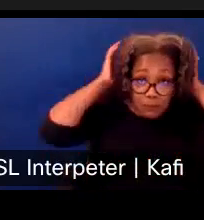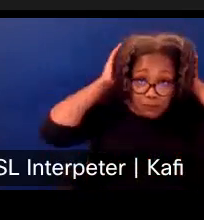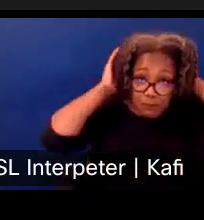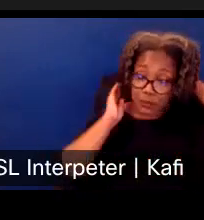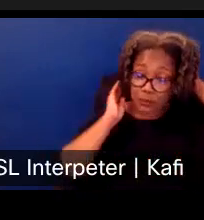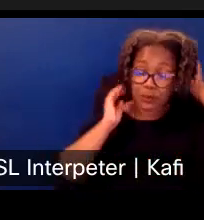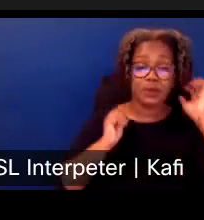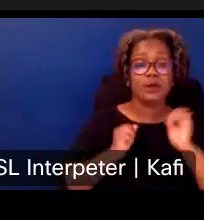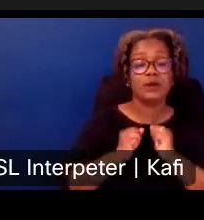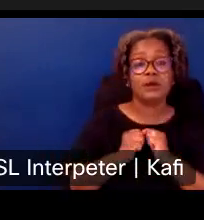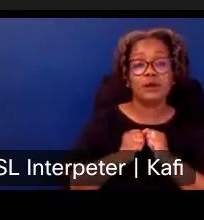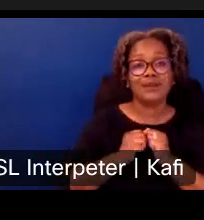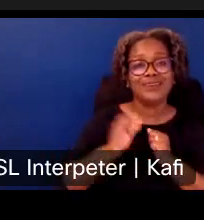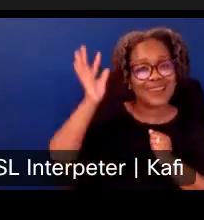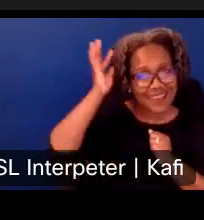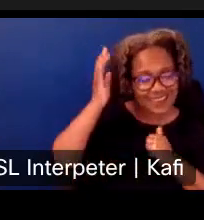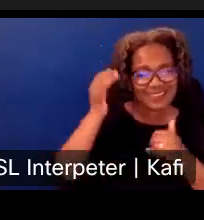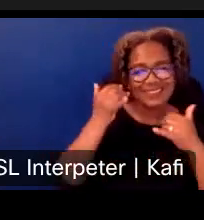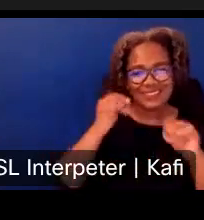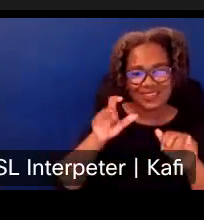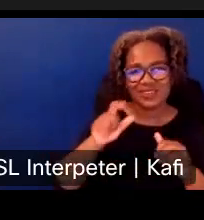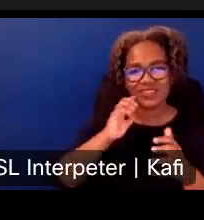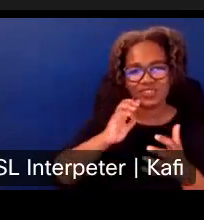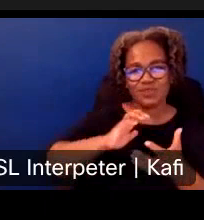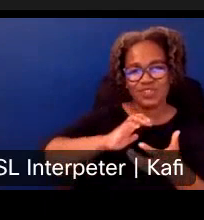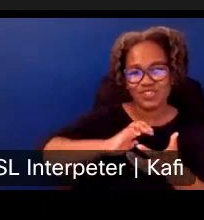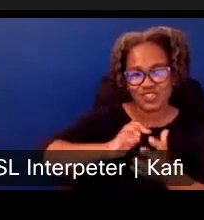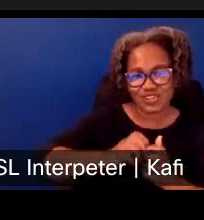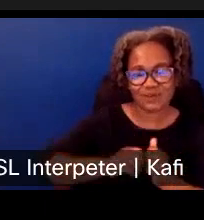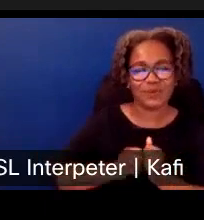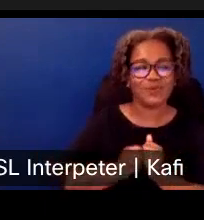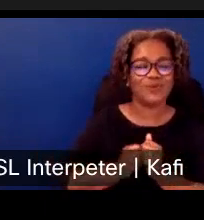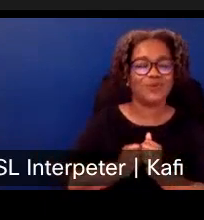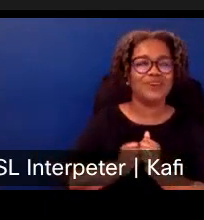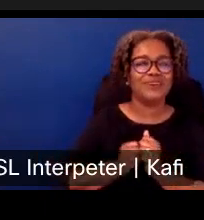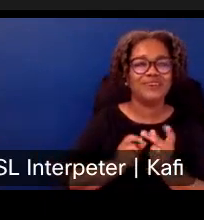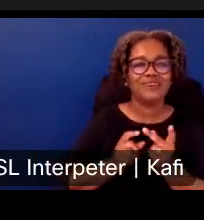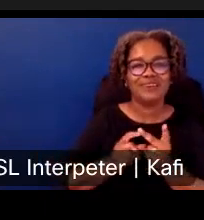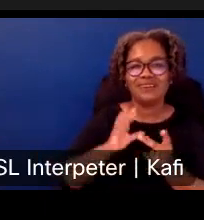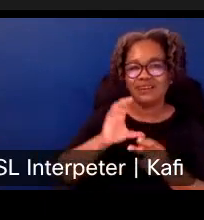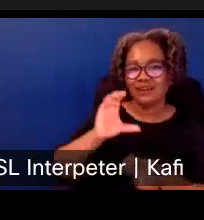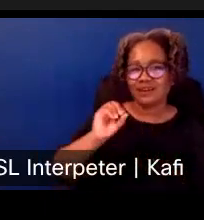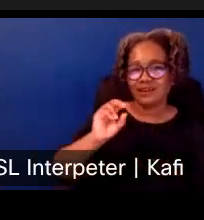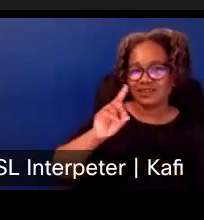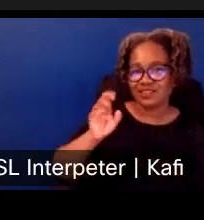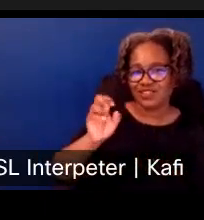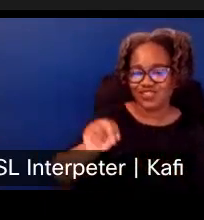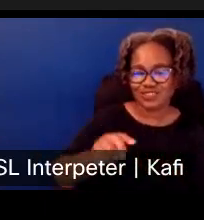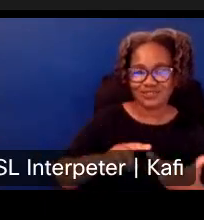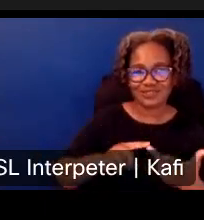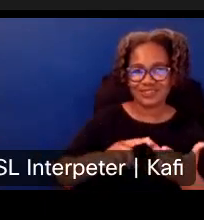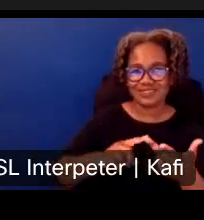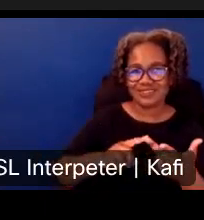conditioned, treated, hydrated often. And as you do